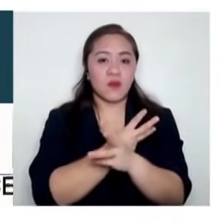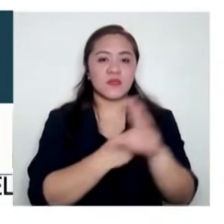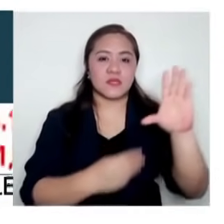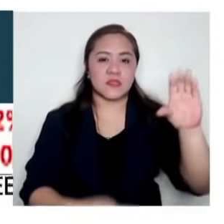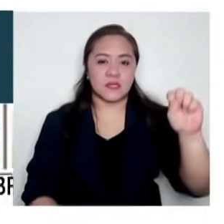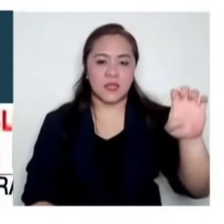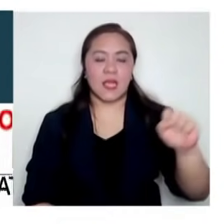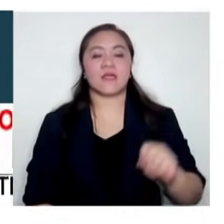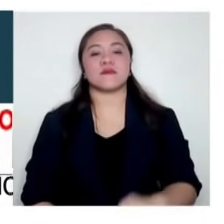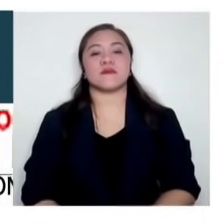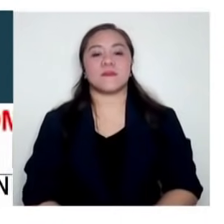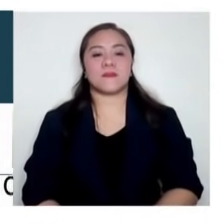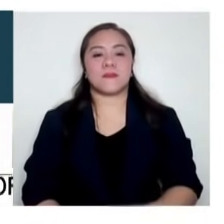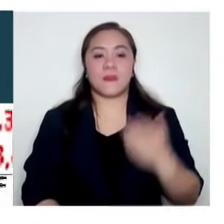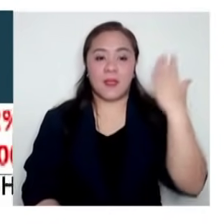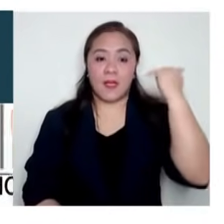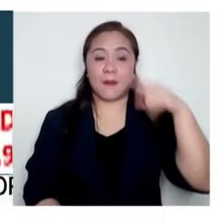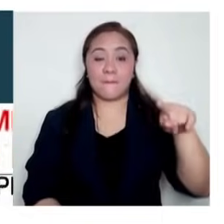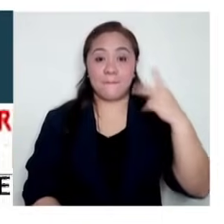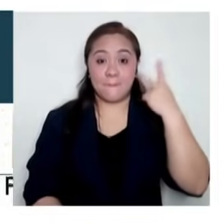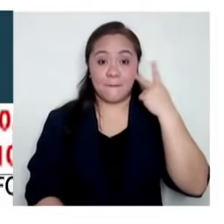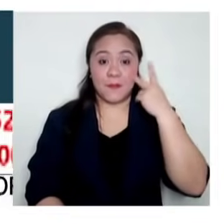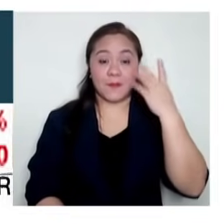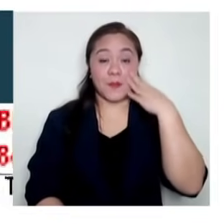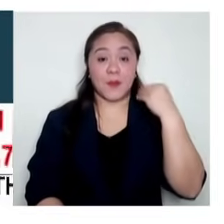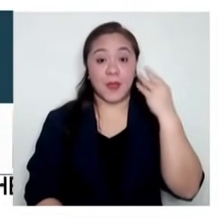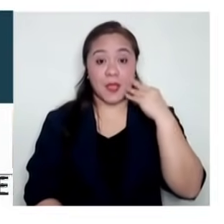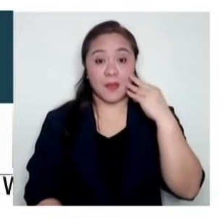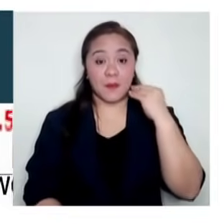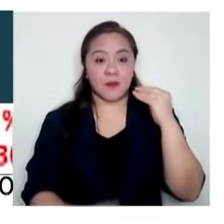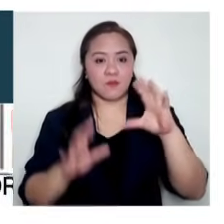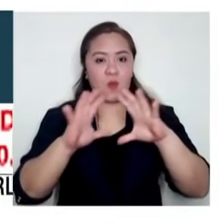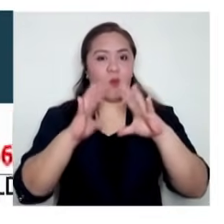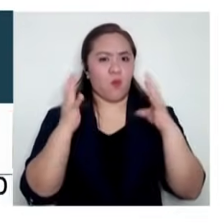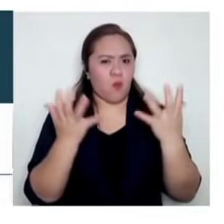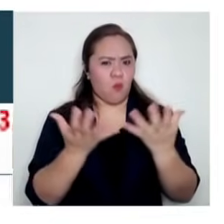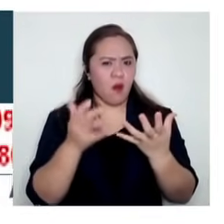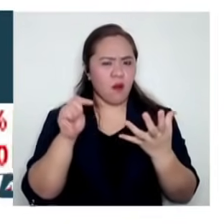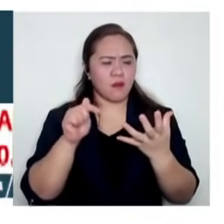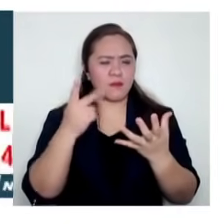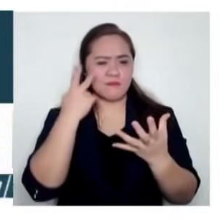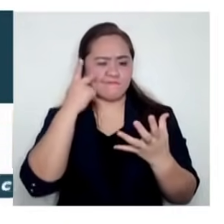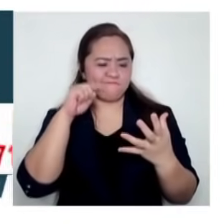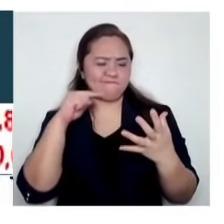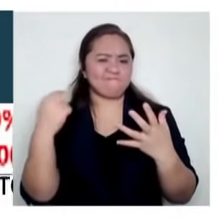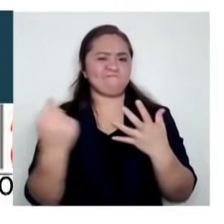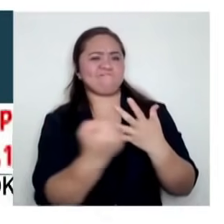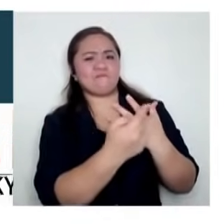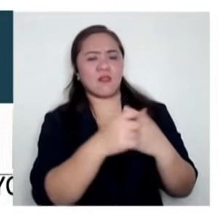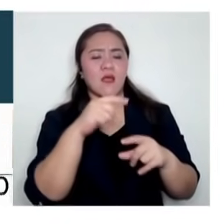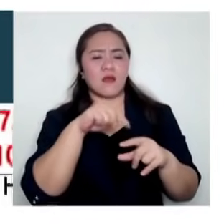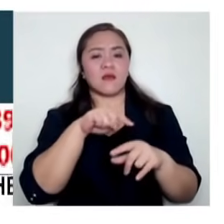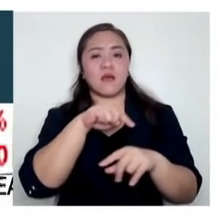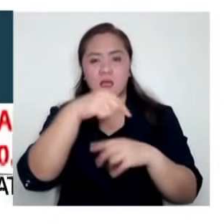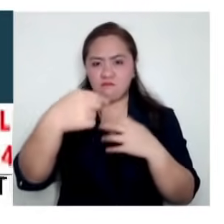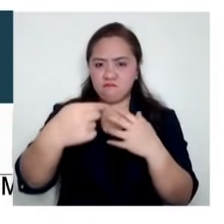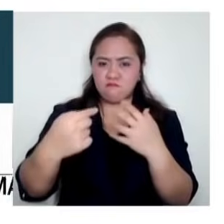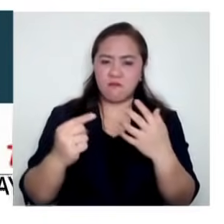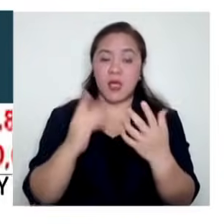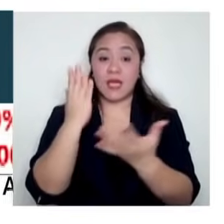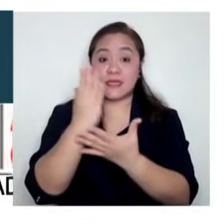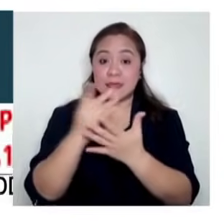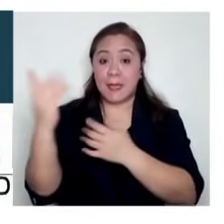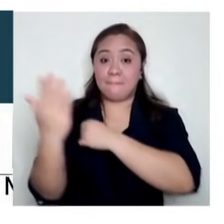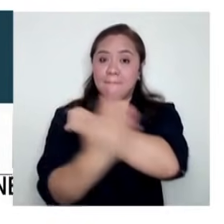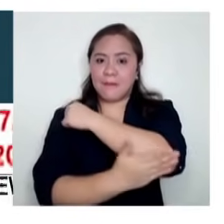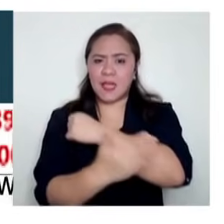to look at the experiences across the globe, you would see that even though cases are increasing in certain parts or in certain